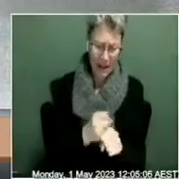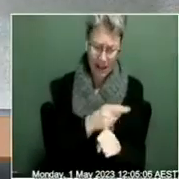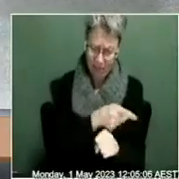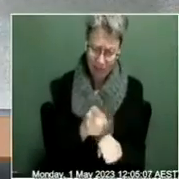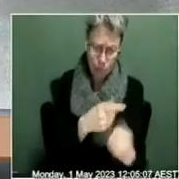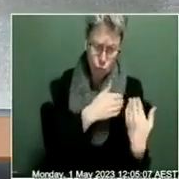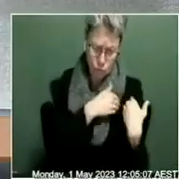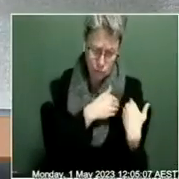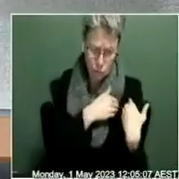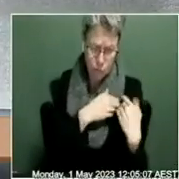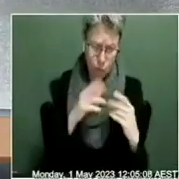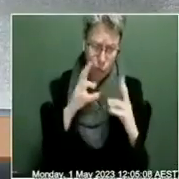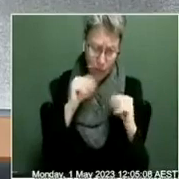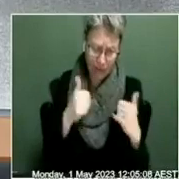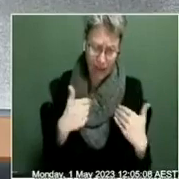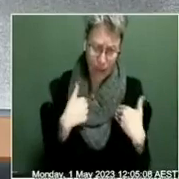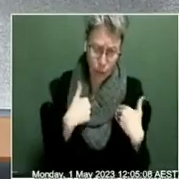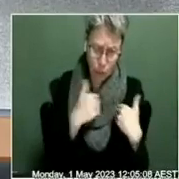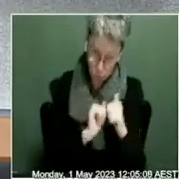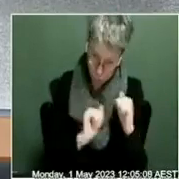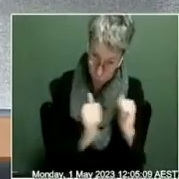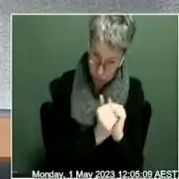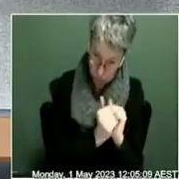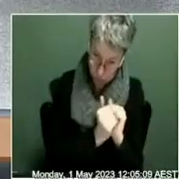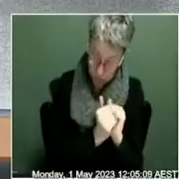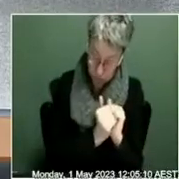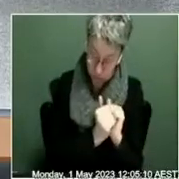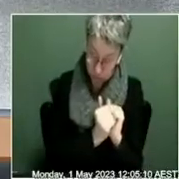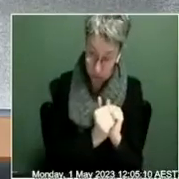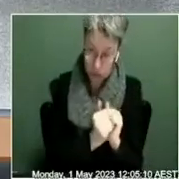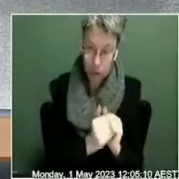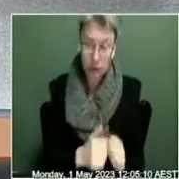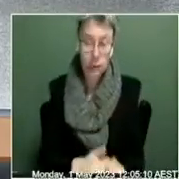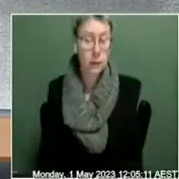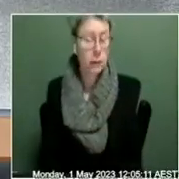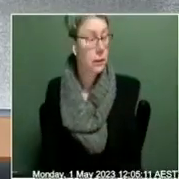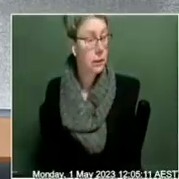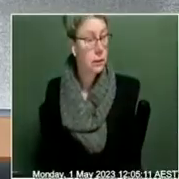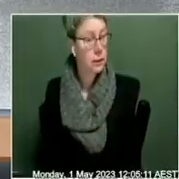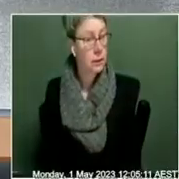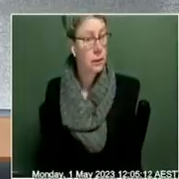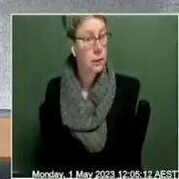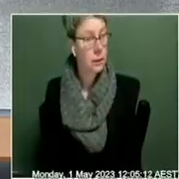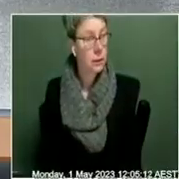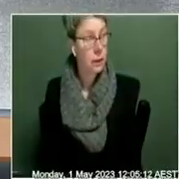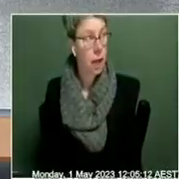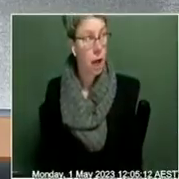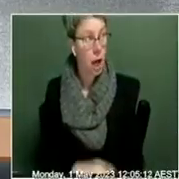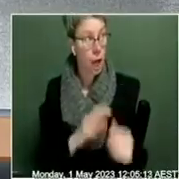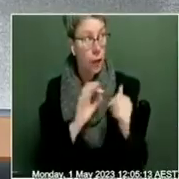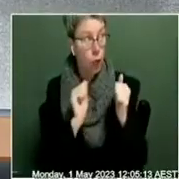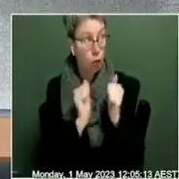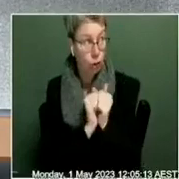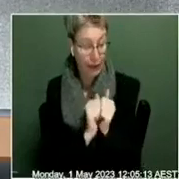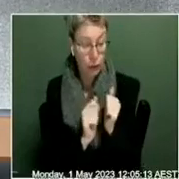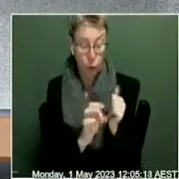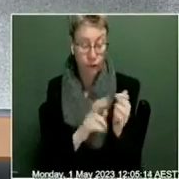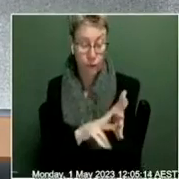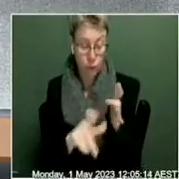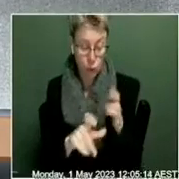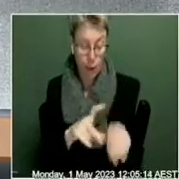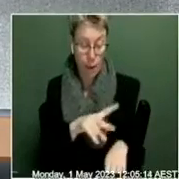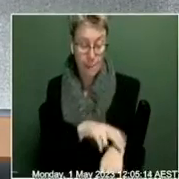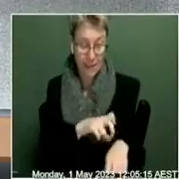I agree. It's not Victoria Police's role to deliver a health response, which is why we're implementing the different parts of the model through outreach